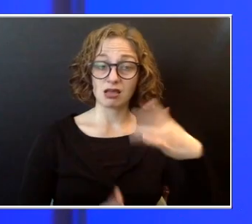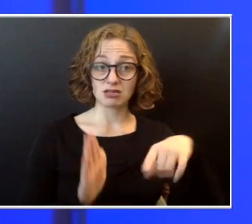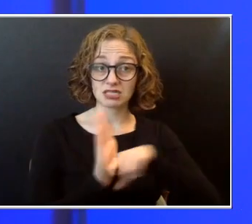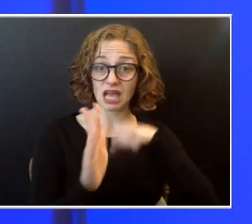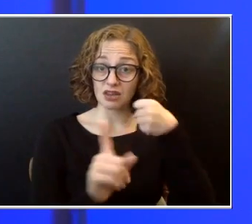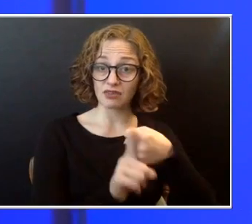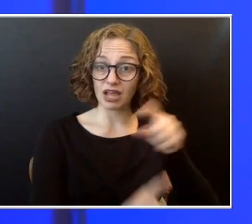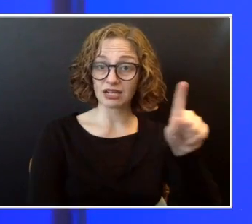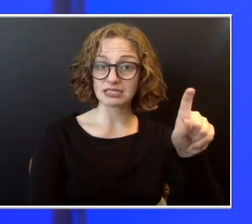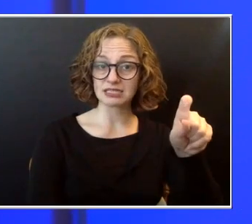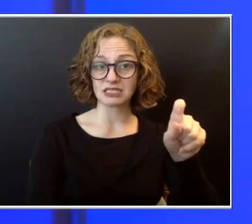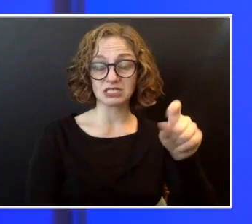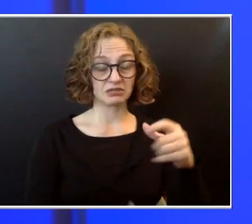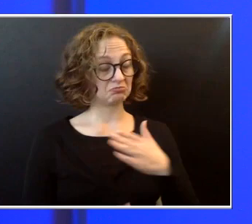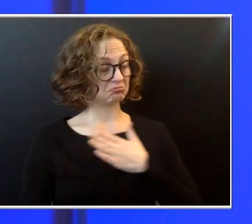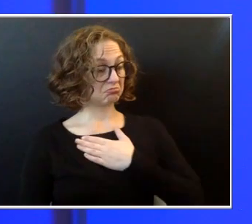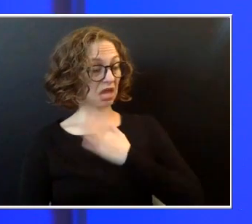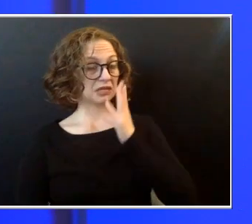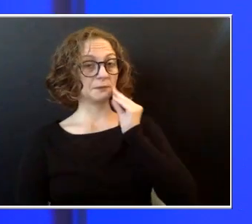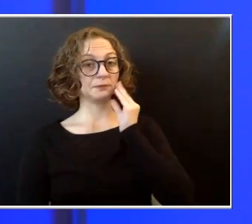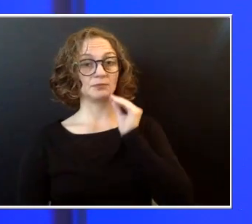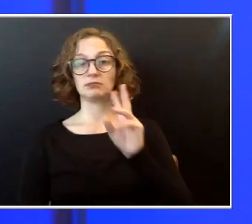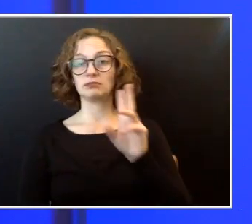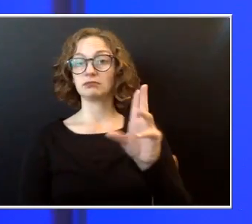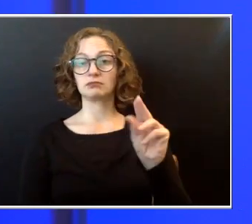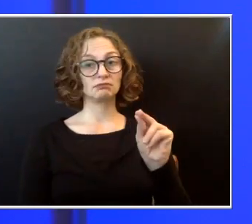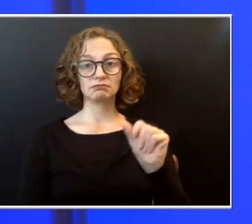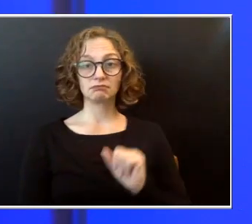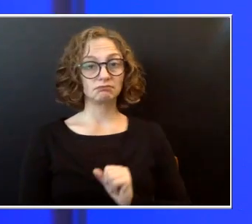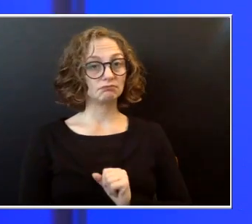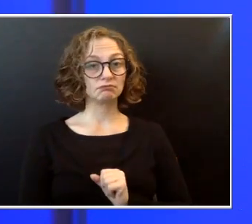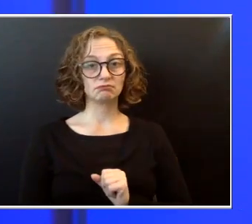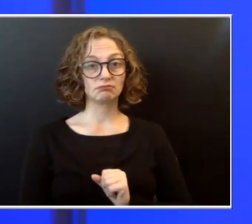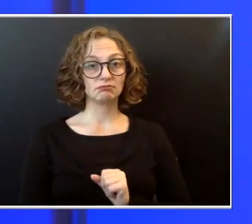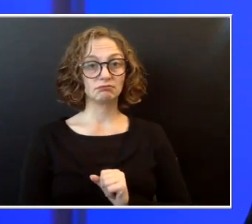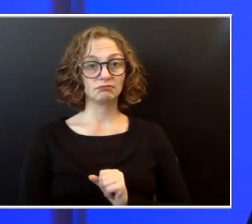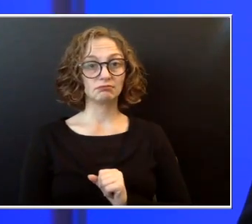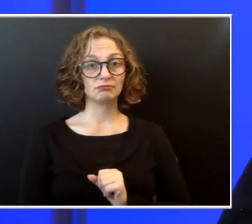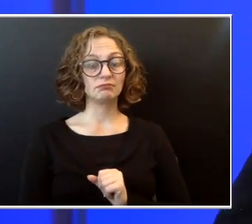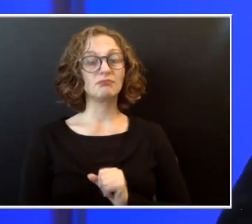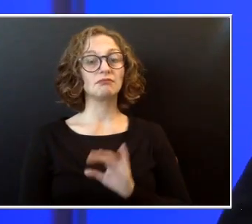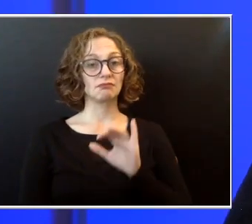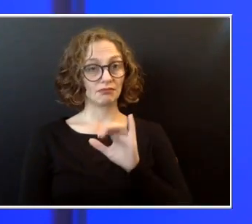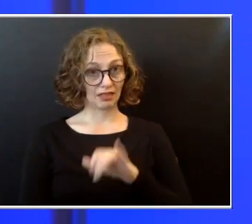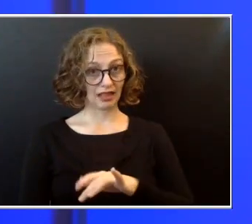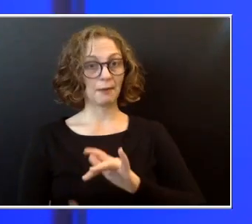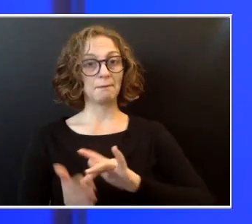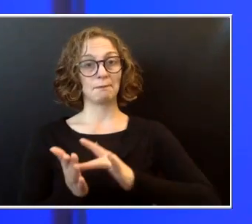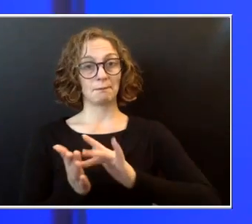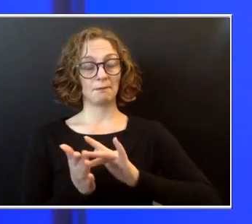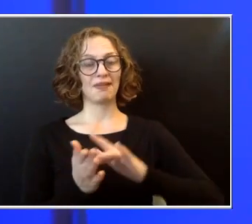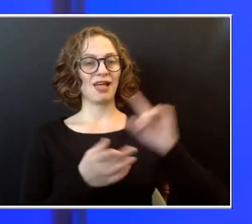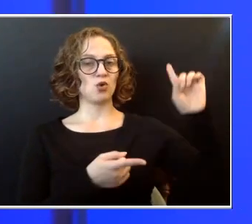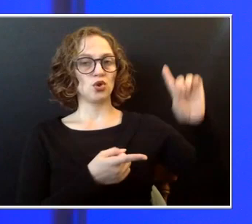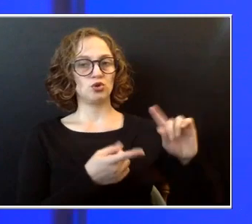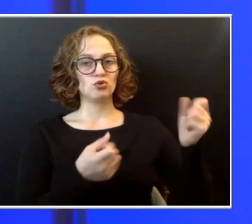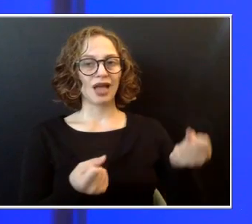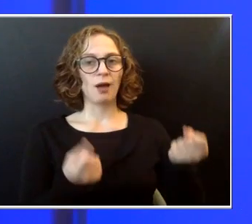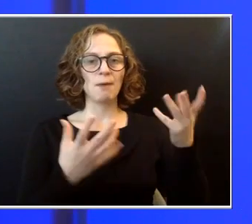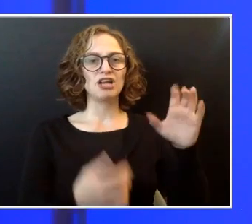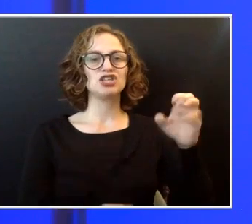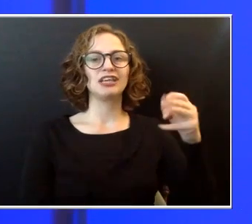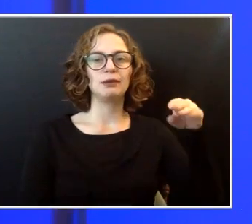there were no side effects. Actually, Wow. it was reducing, the amount of chemotherapy that I was being subjected